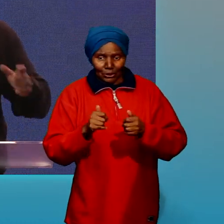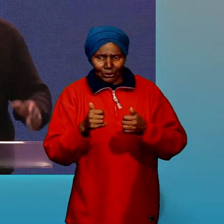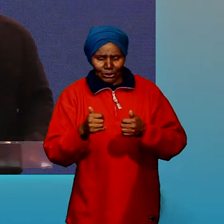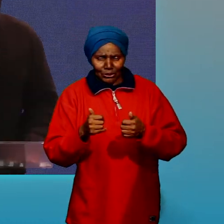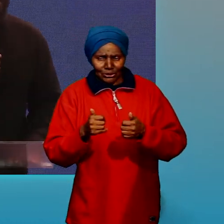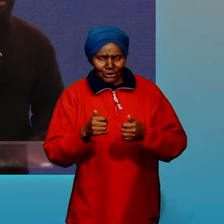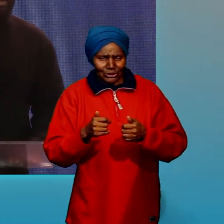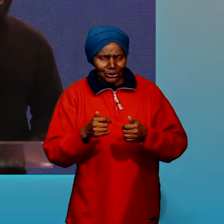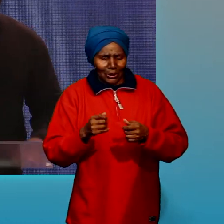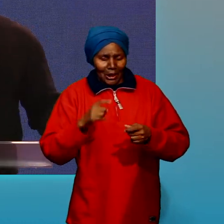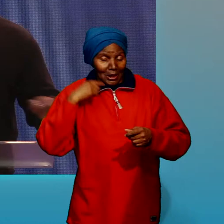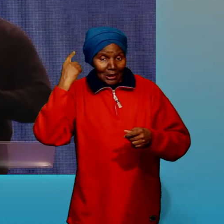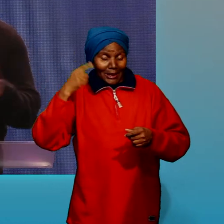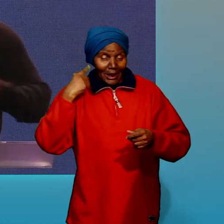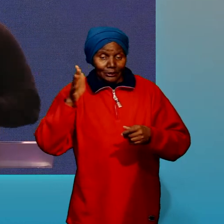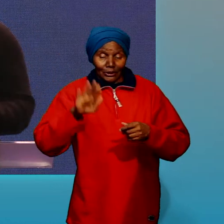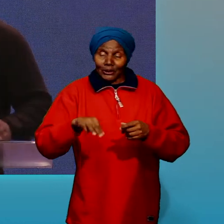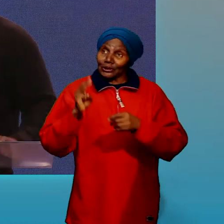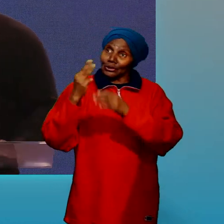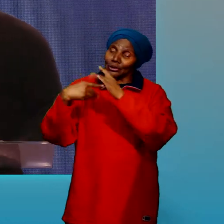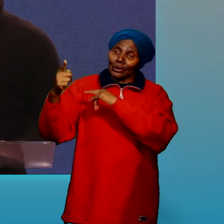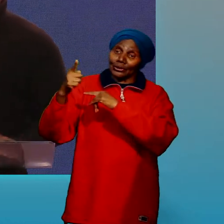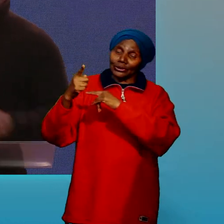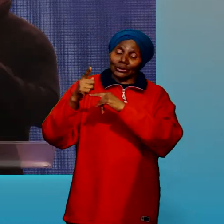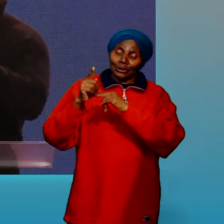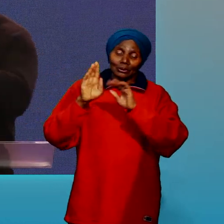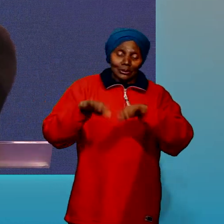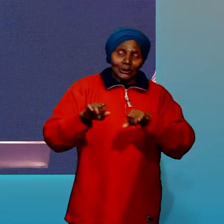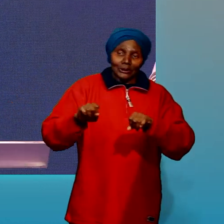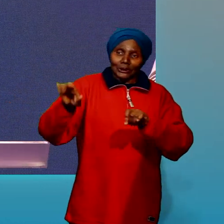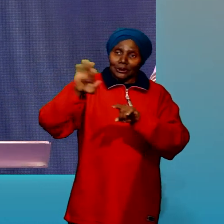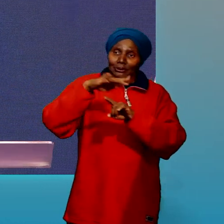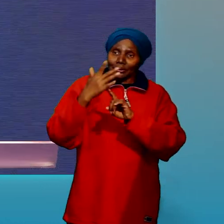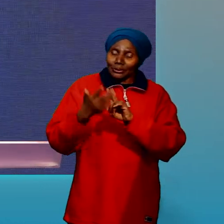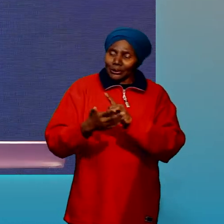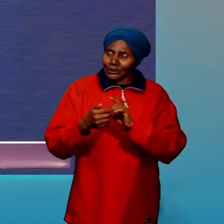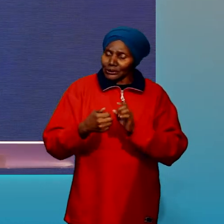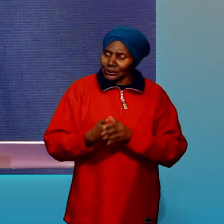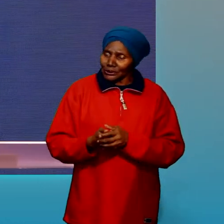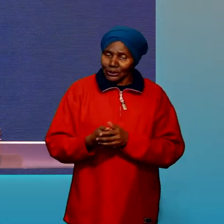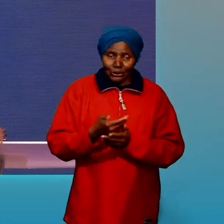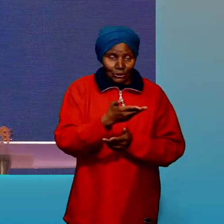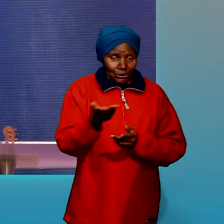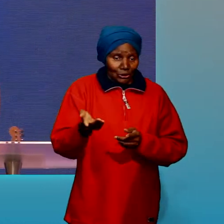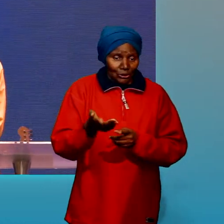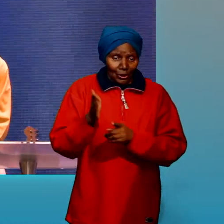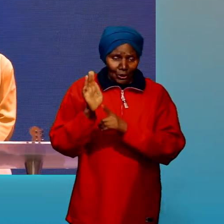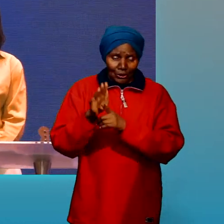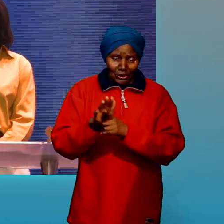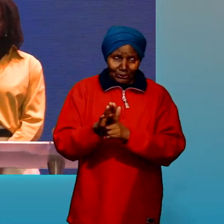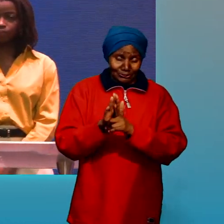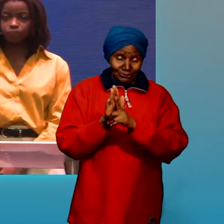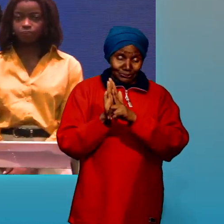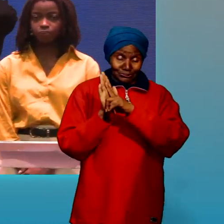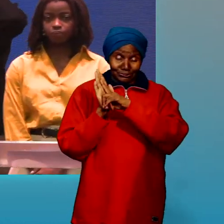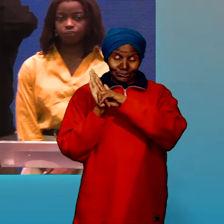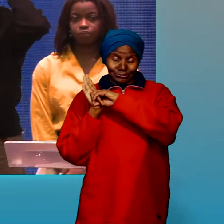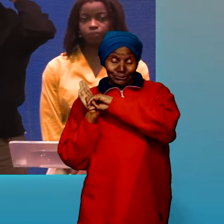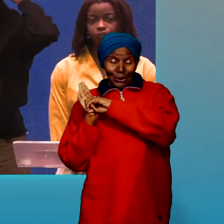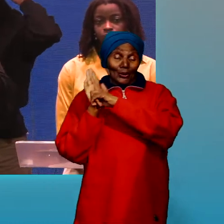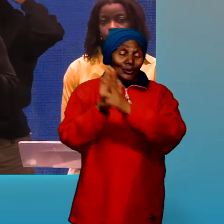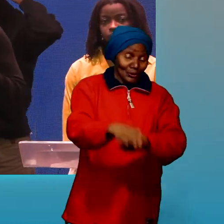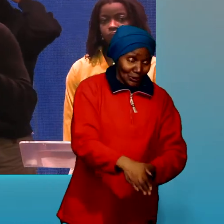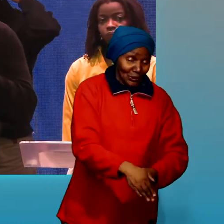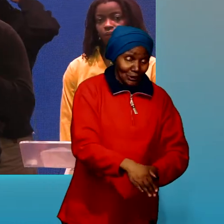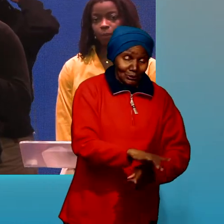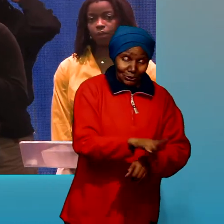You are blessed. You're a royal priesthood. You've been called overcomers if you partake in the divine nature that is in each and